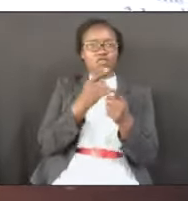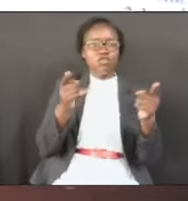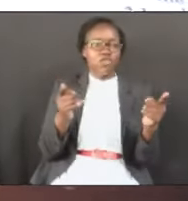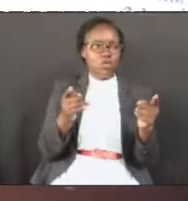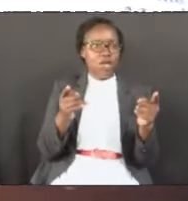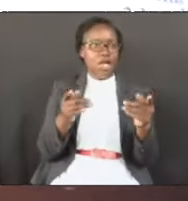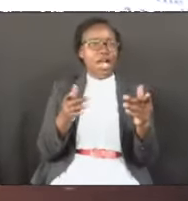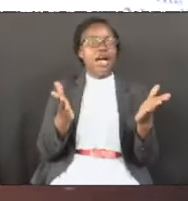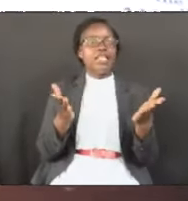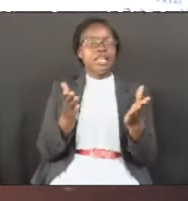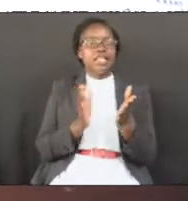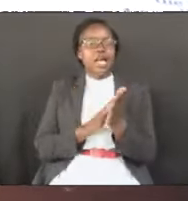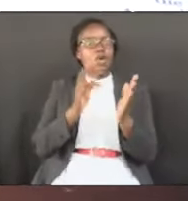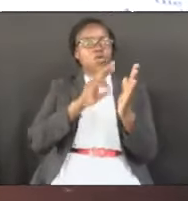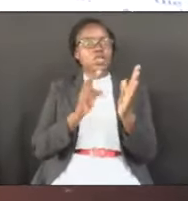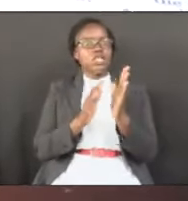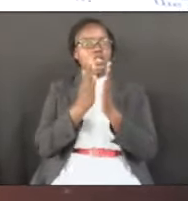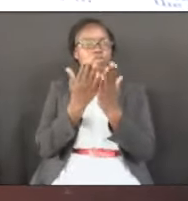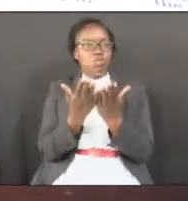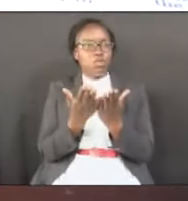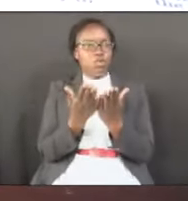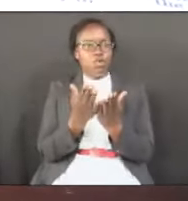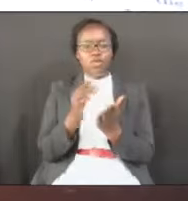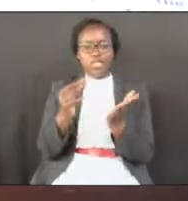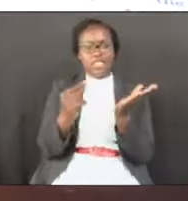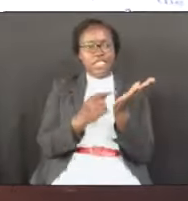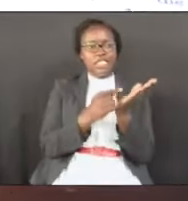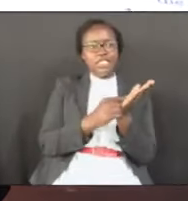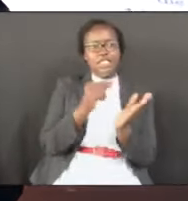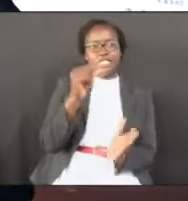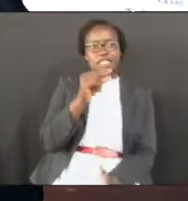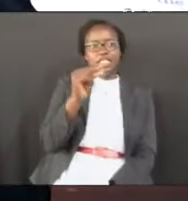Allow me then to take you to the book of Genesis.